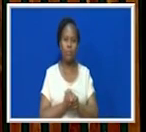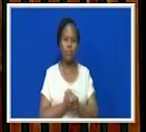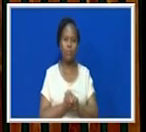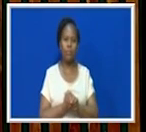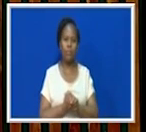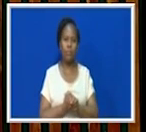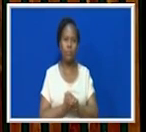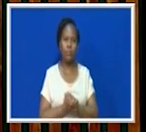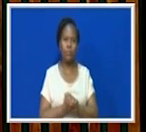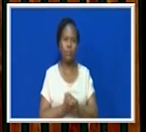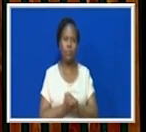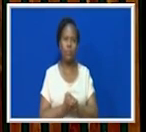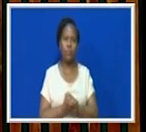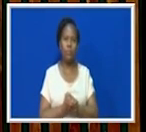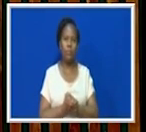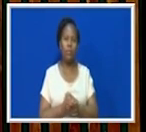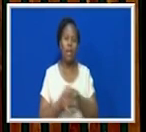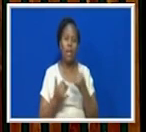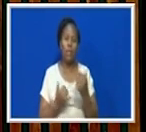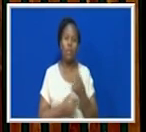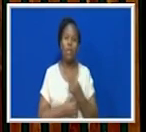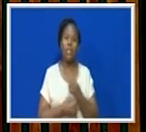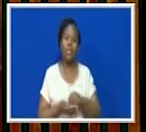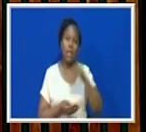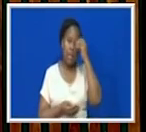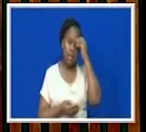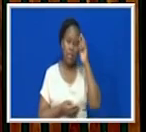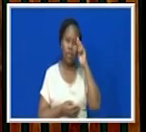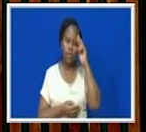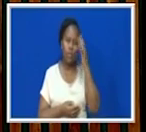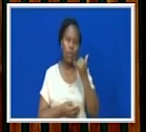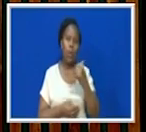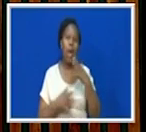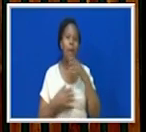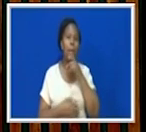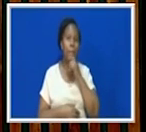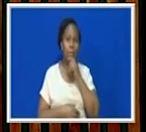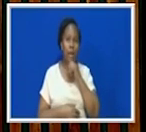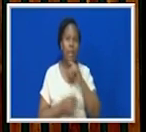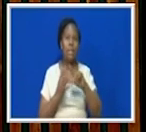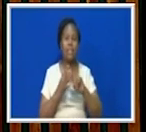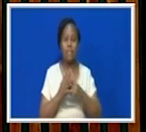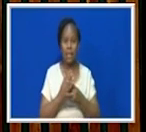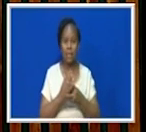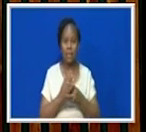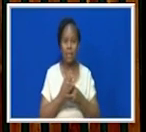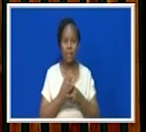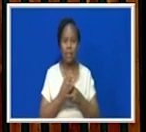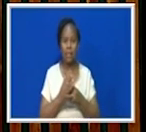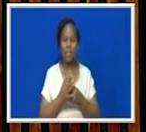animals. Let's now look at reasons why man started or man